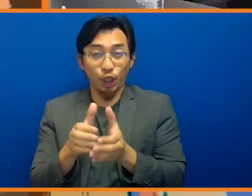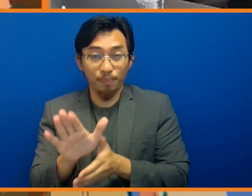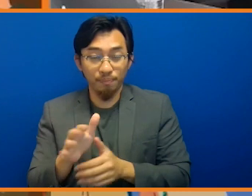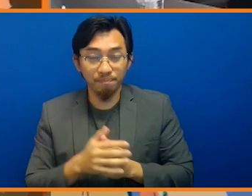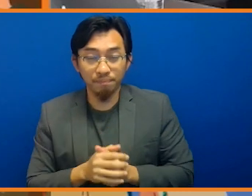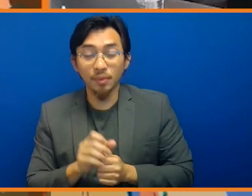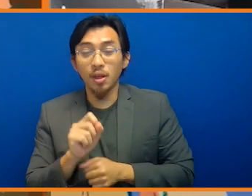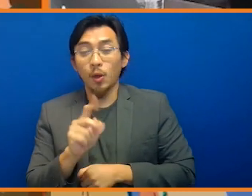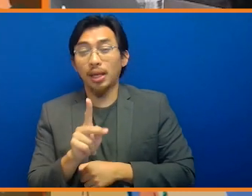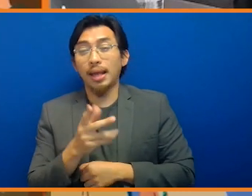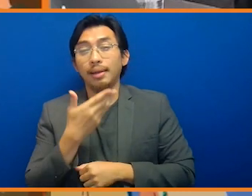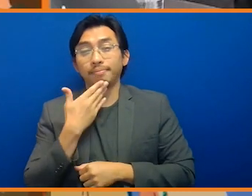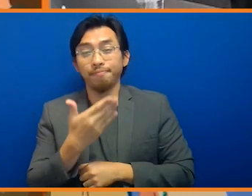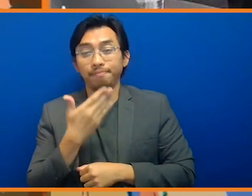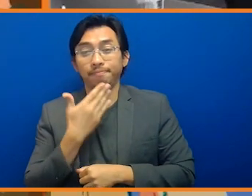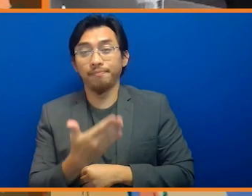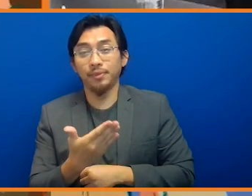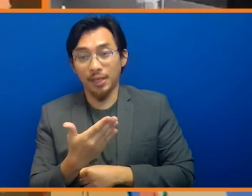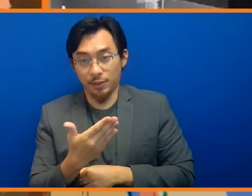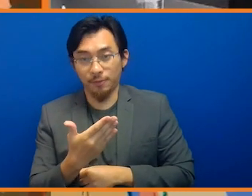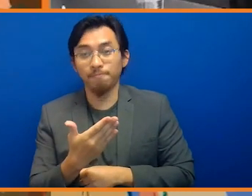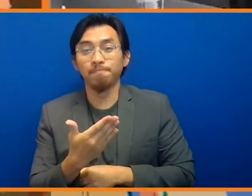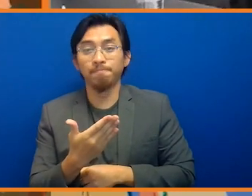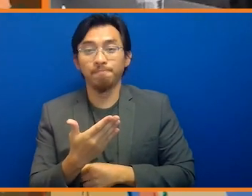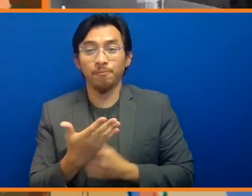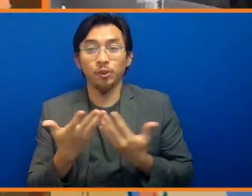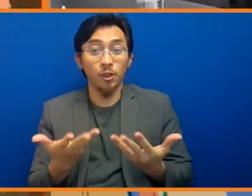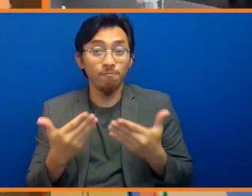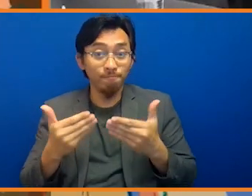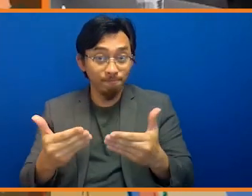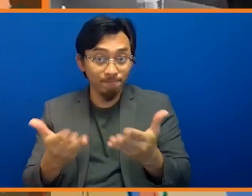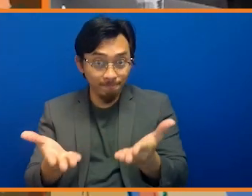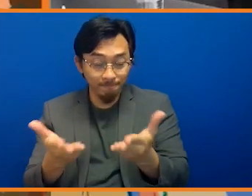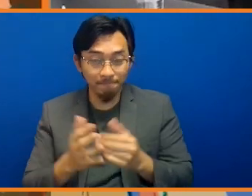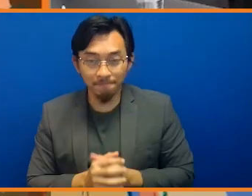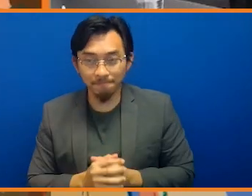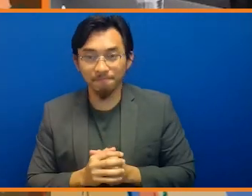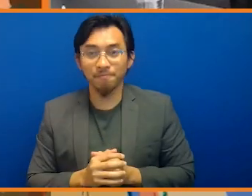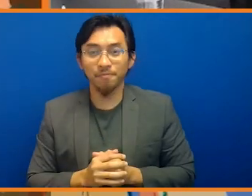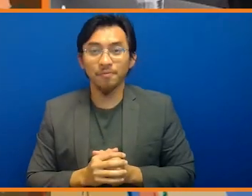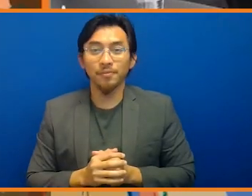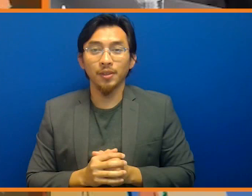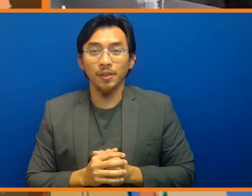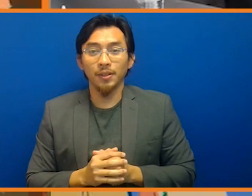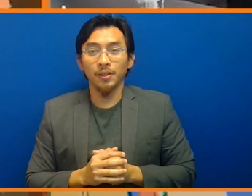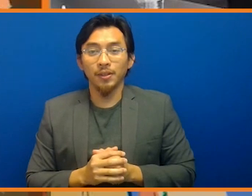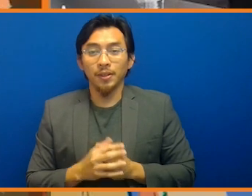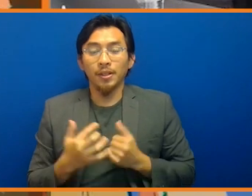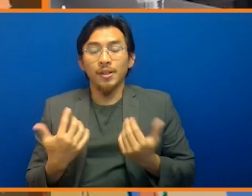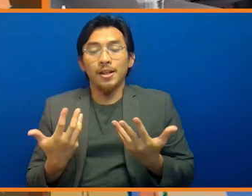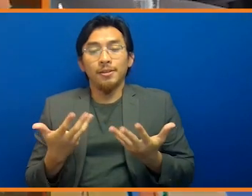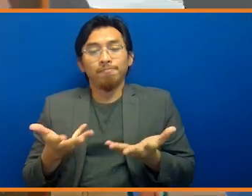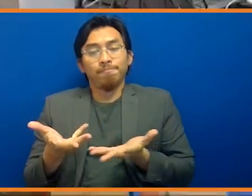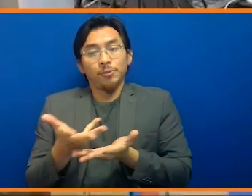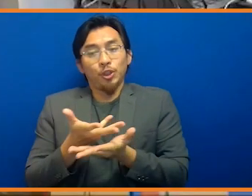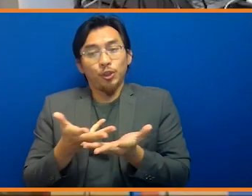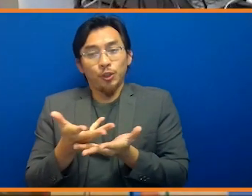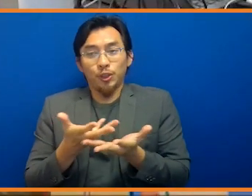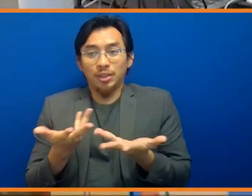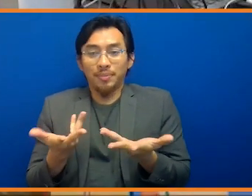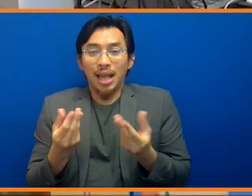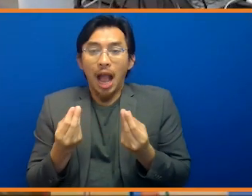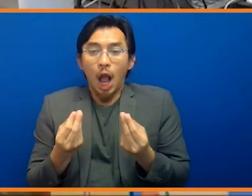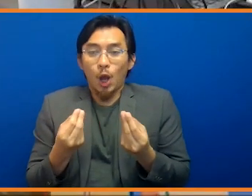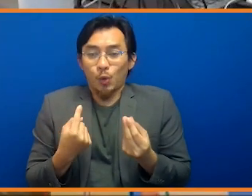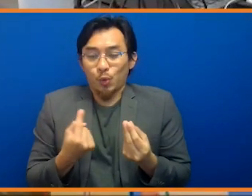Okay, thanks so much. Okay, yeah, go ahead. Thanks so much. As we discussed about to the how can we